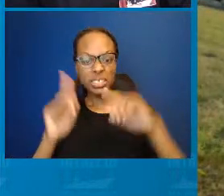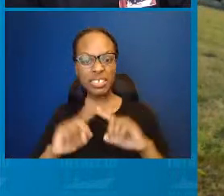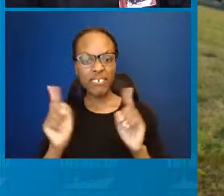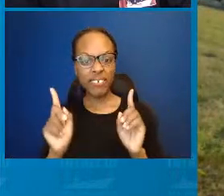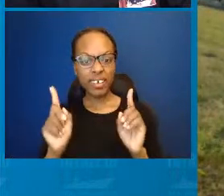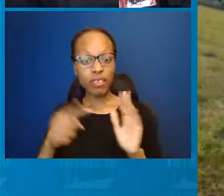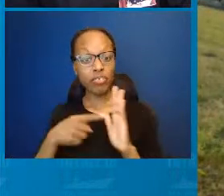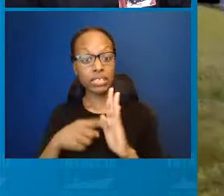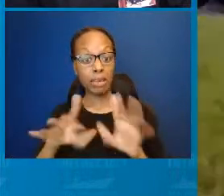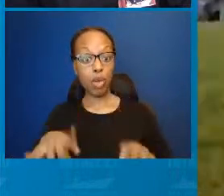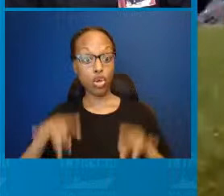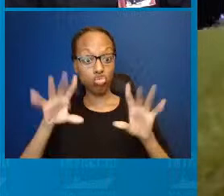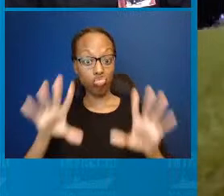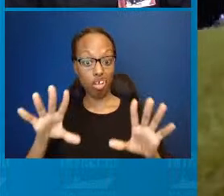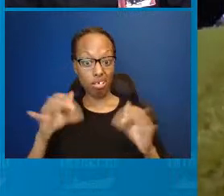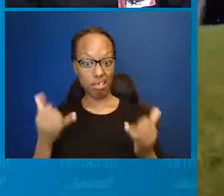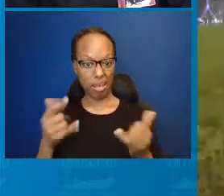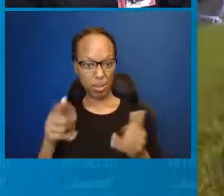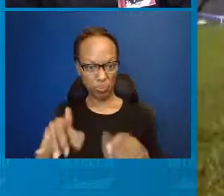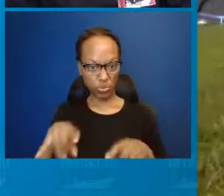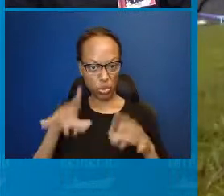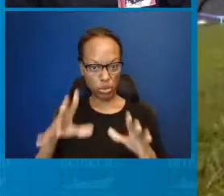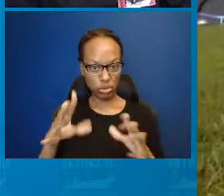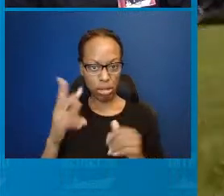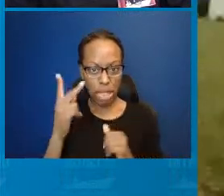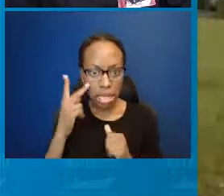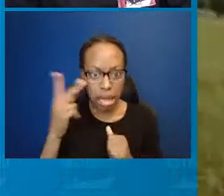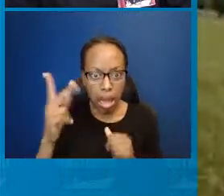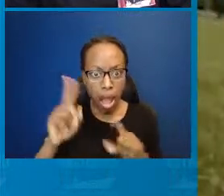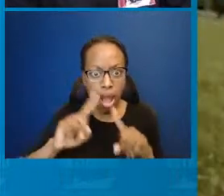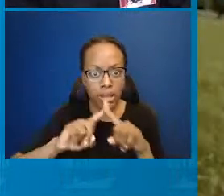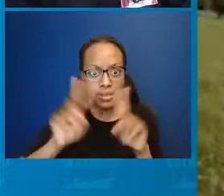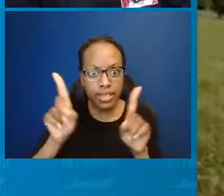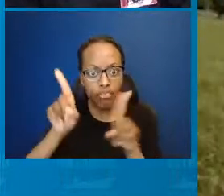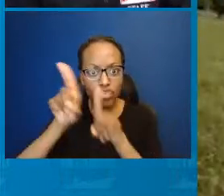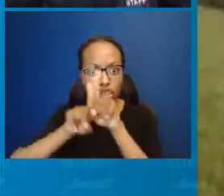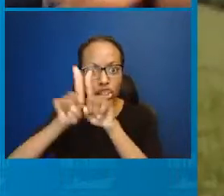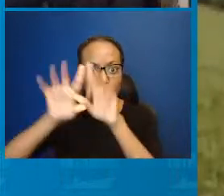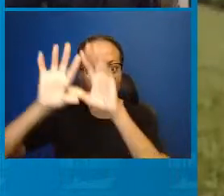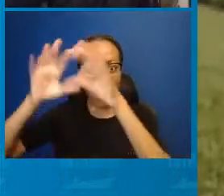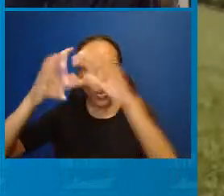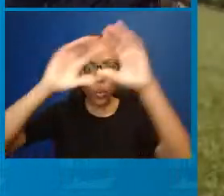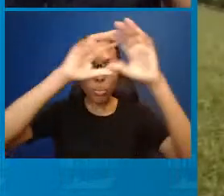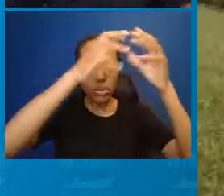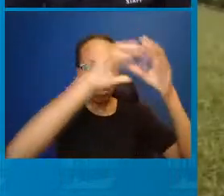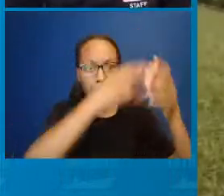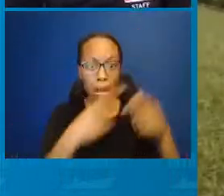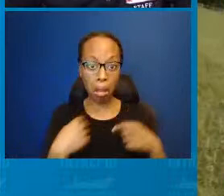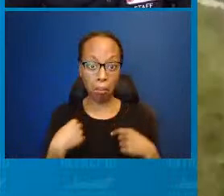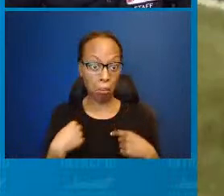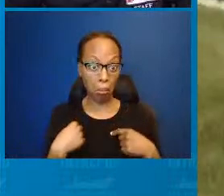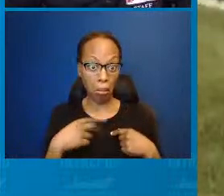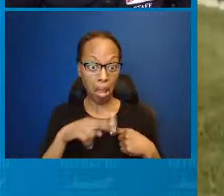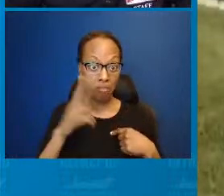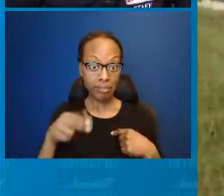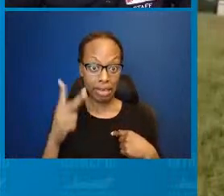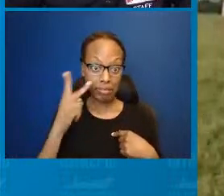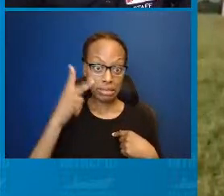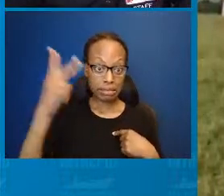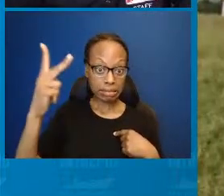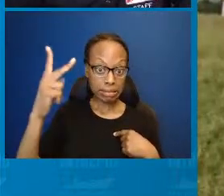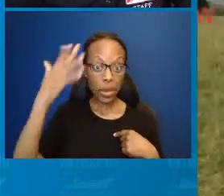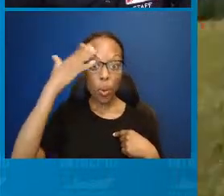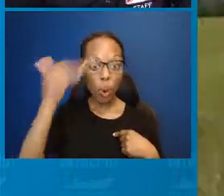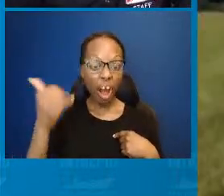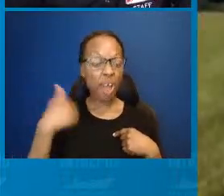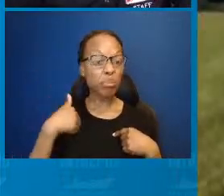see before, right? And some interesting ones that I've never really seen with a telescope because I've never been to